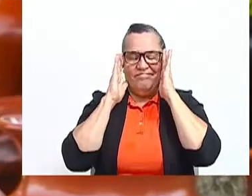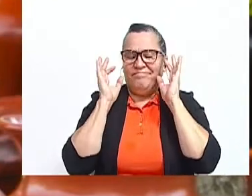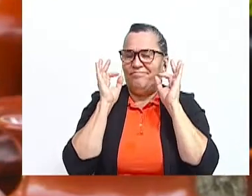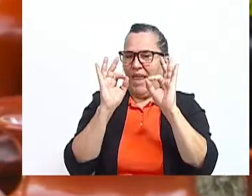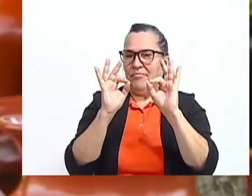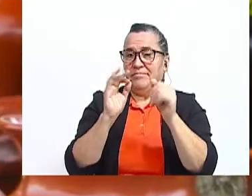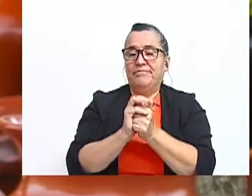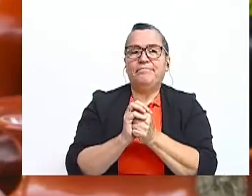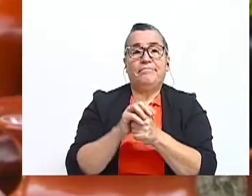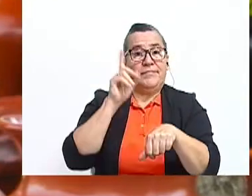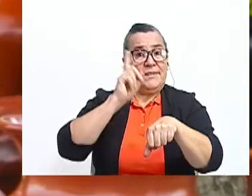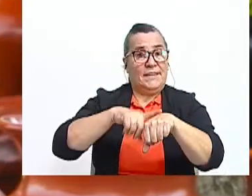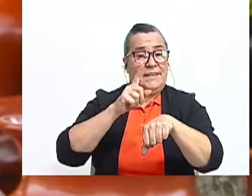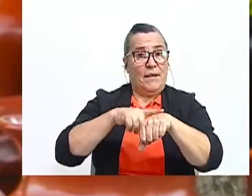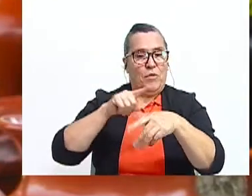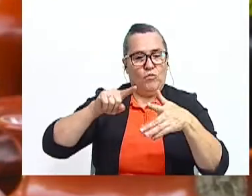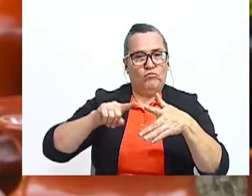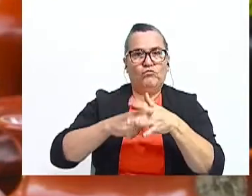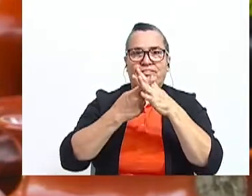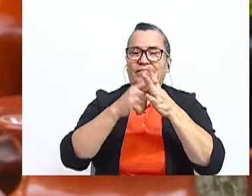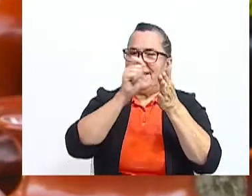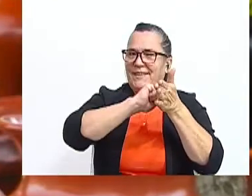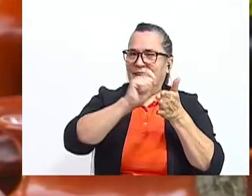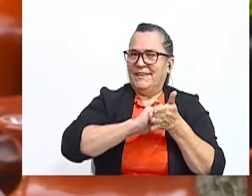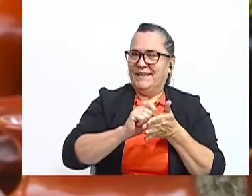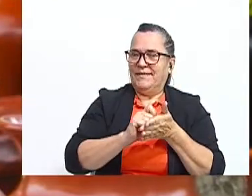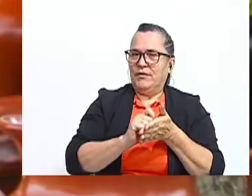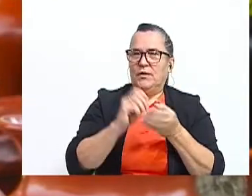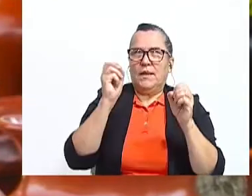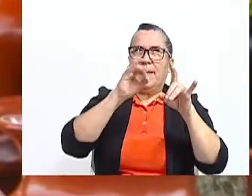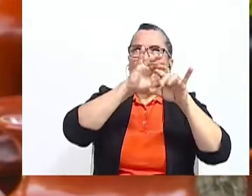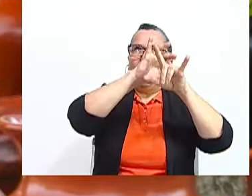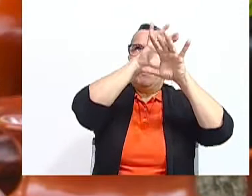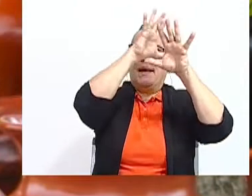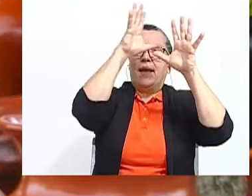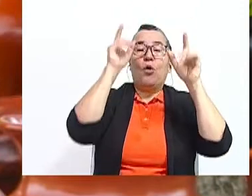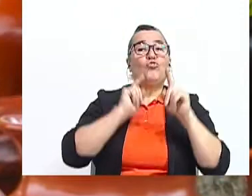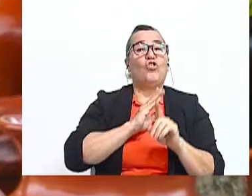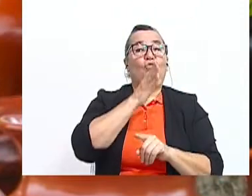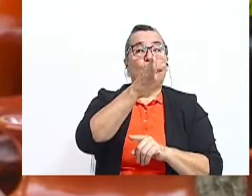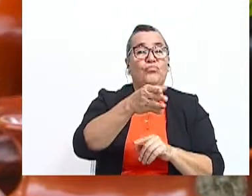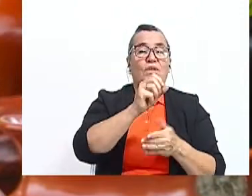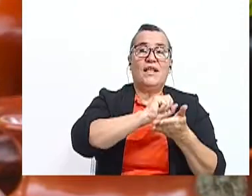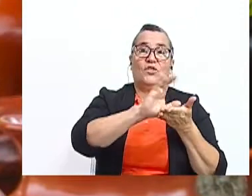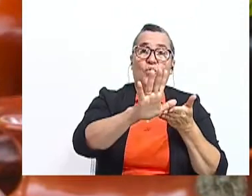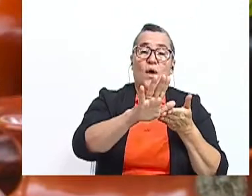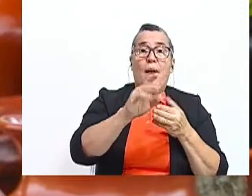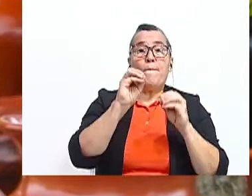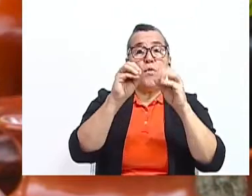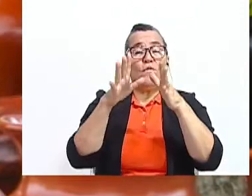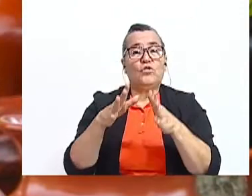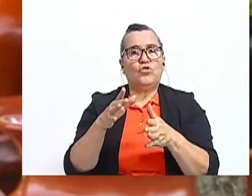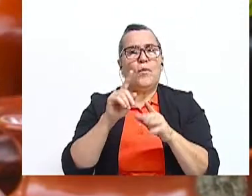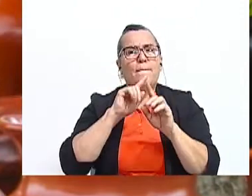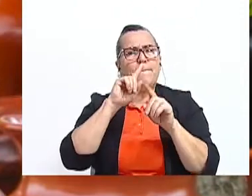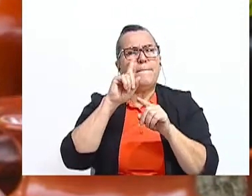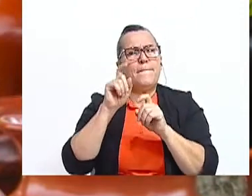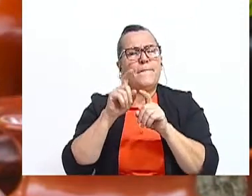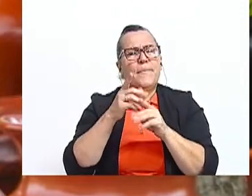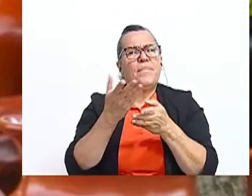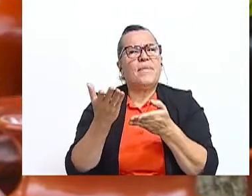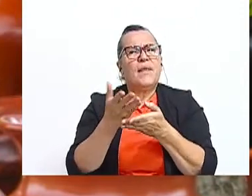good. It's time to start writing. So, let's imagine you are in school and your teacher asks you to collect